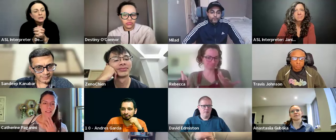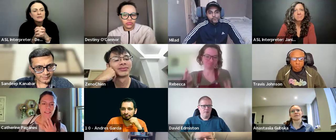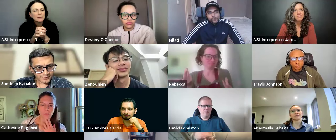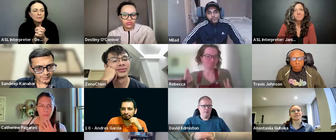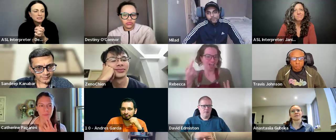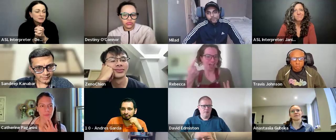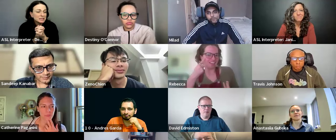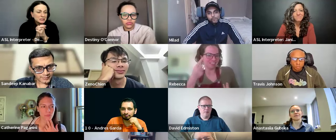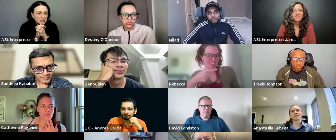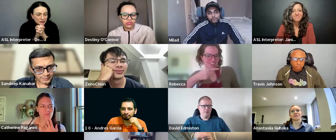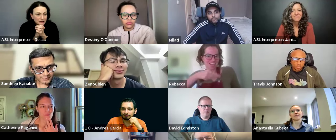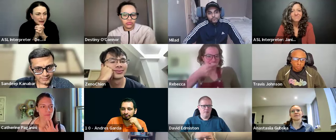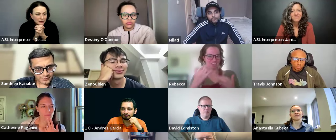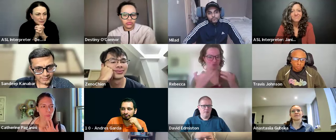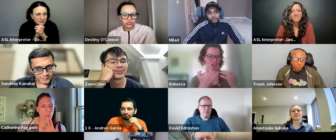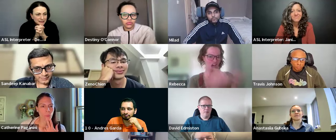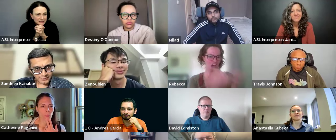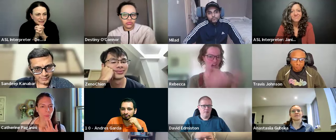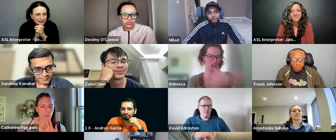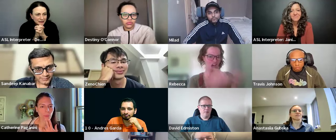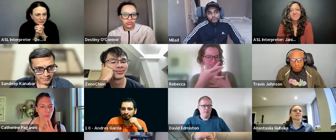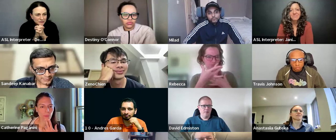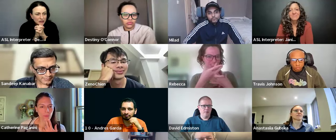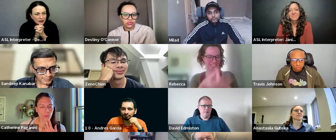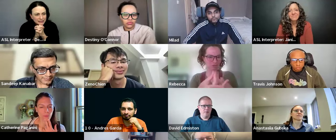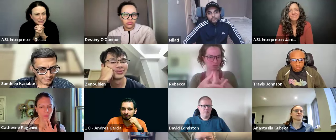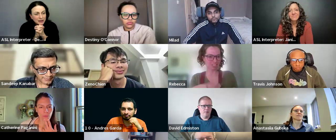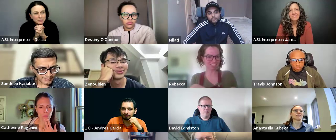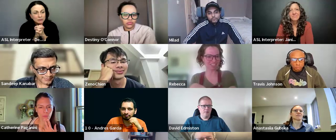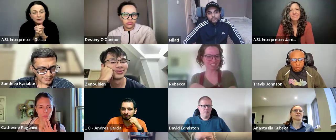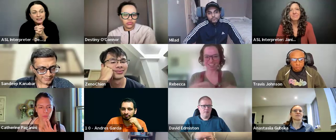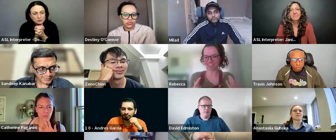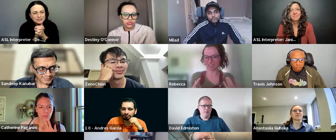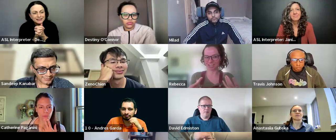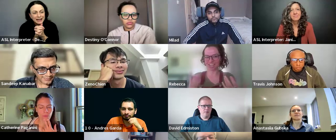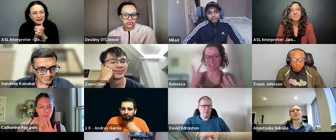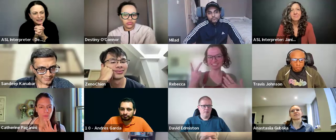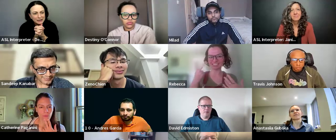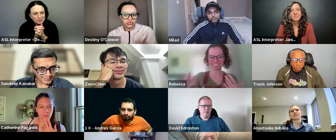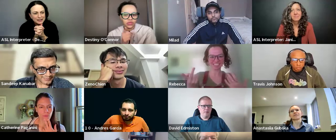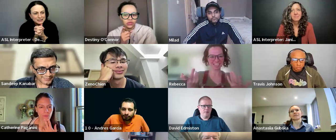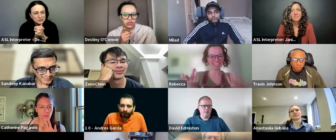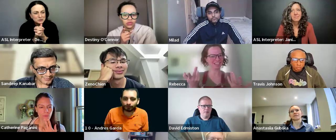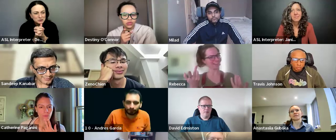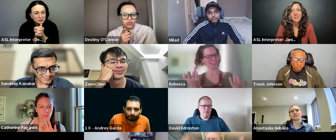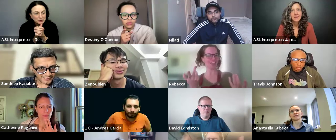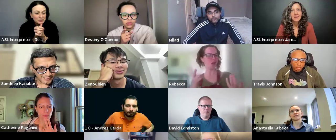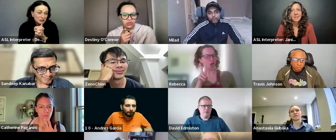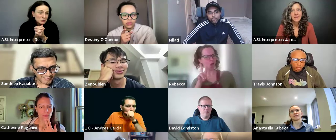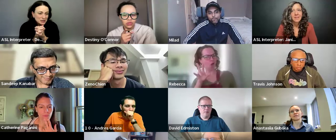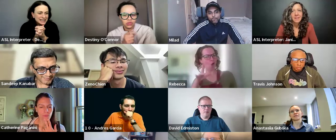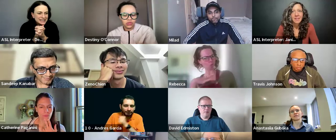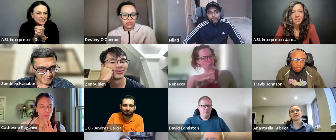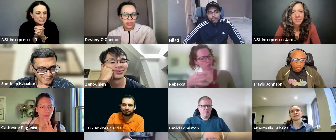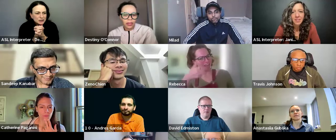people. That might be something to consider because the audience might be really interested in how AI applies to your